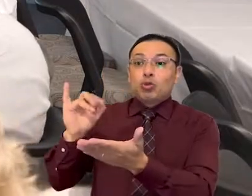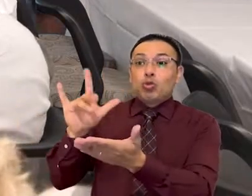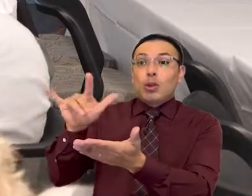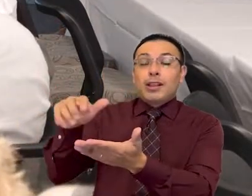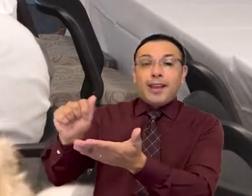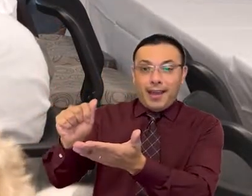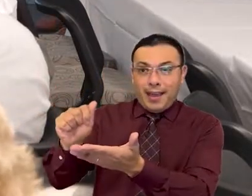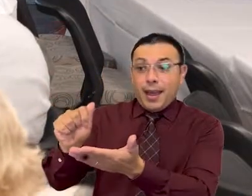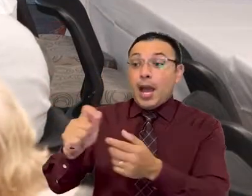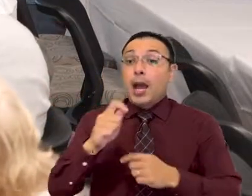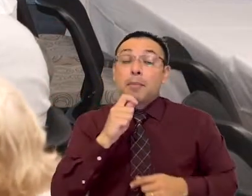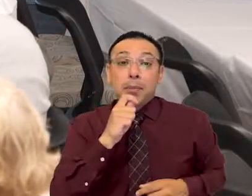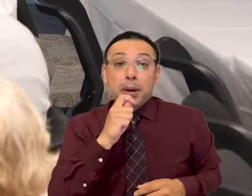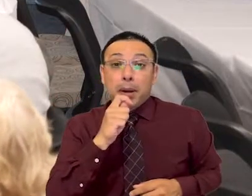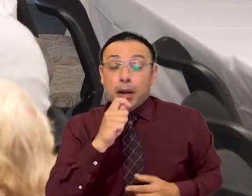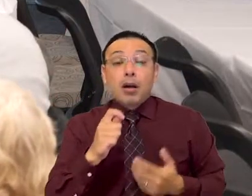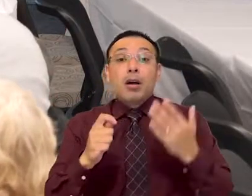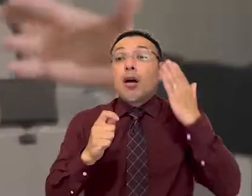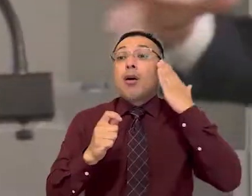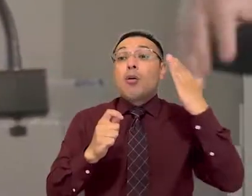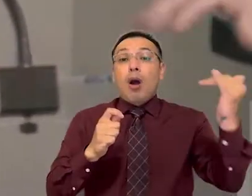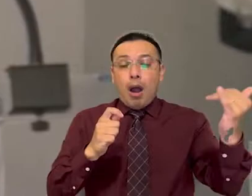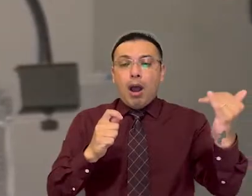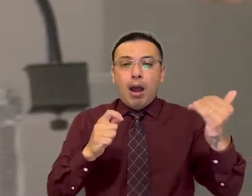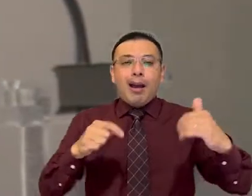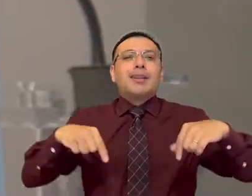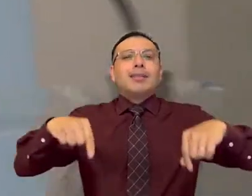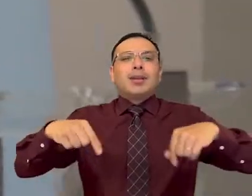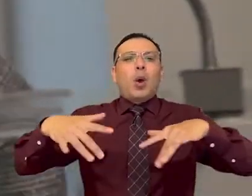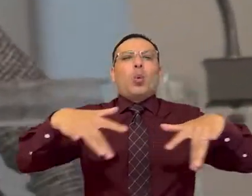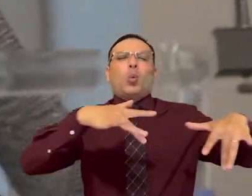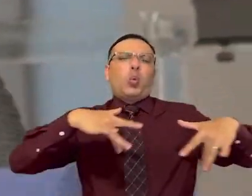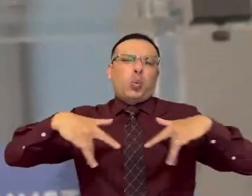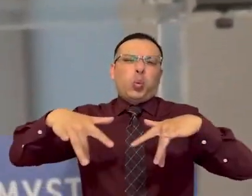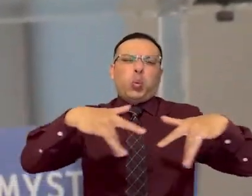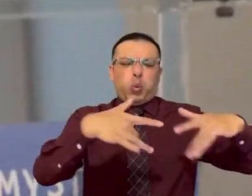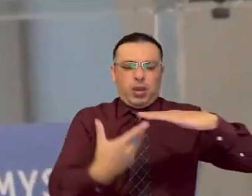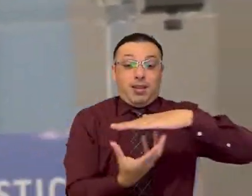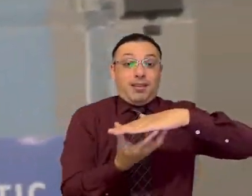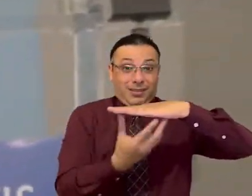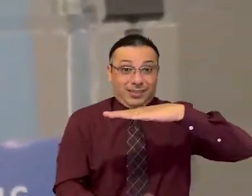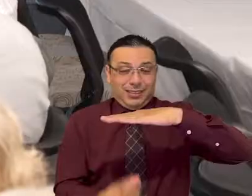And the reason we're doing that in front of the mic is because we're recording this to post online.